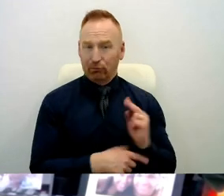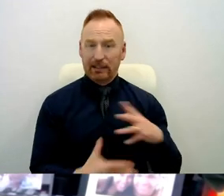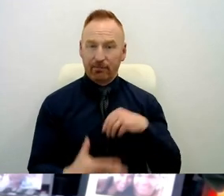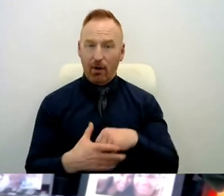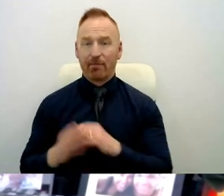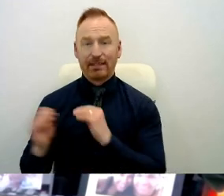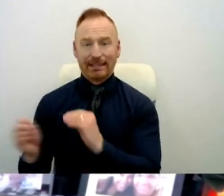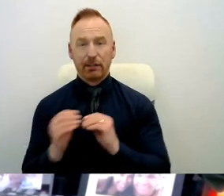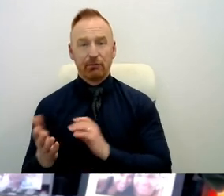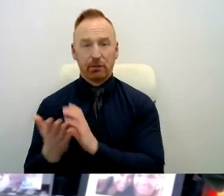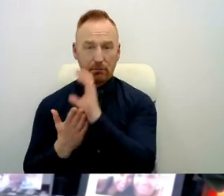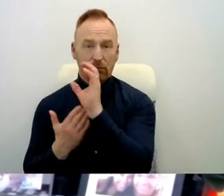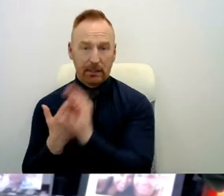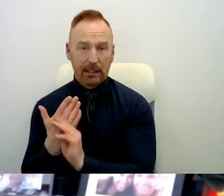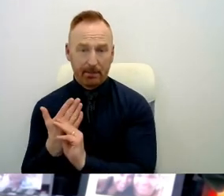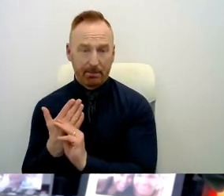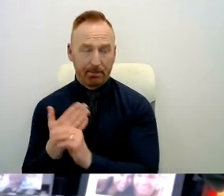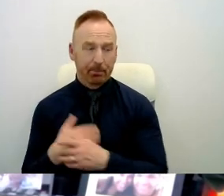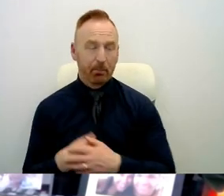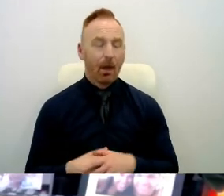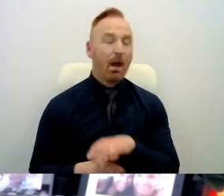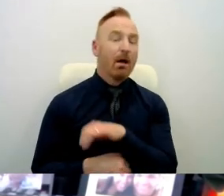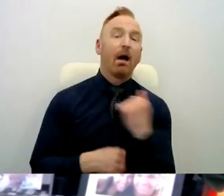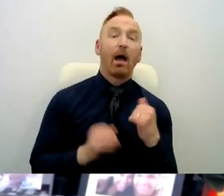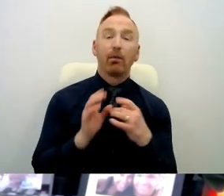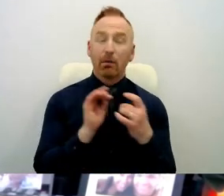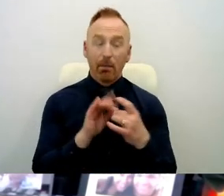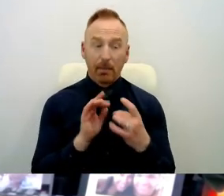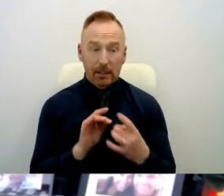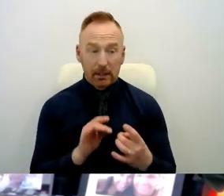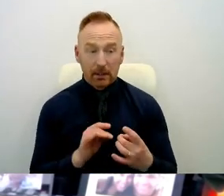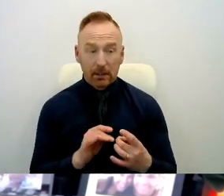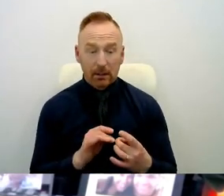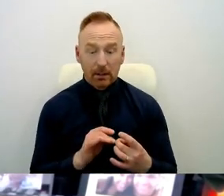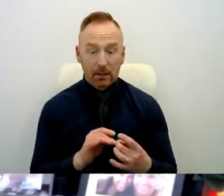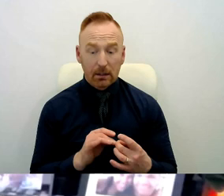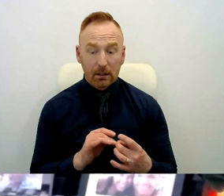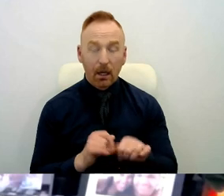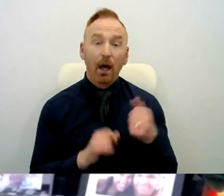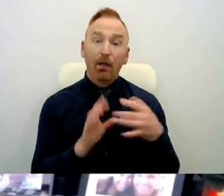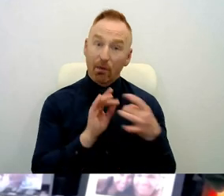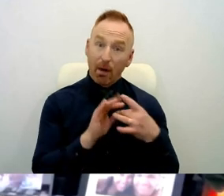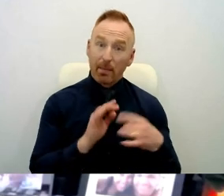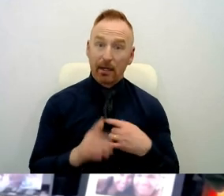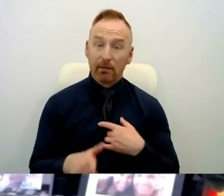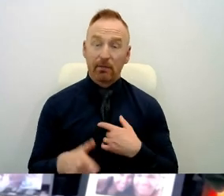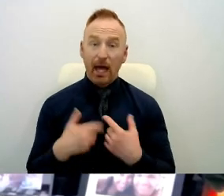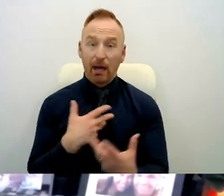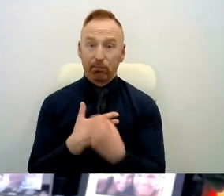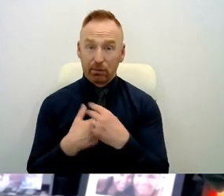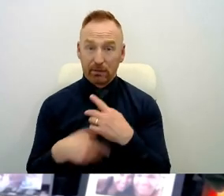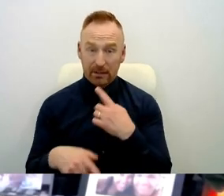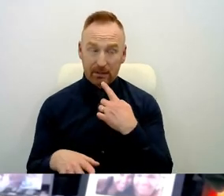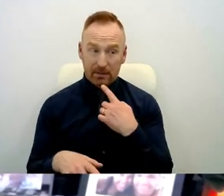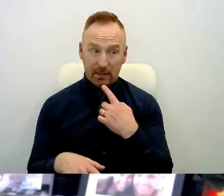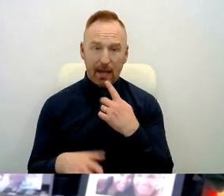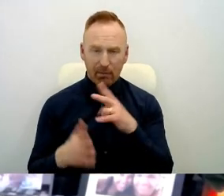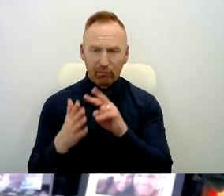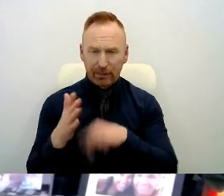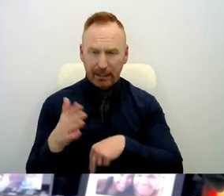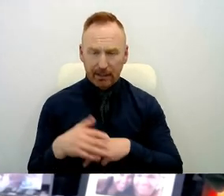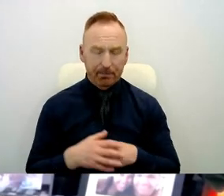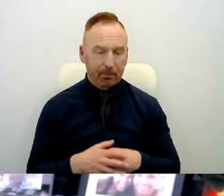teaching curriculum. Another comment, it's a comment that another participant has provided. I'll read it out